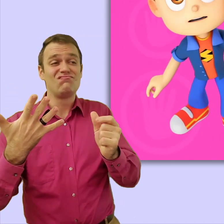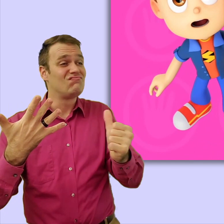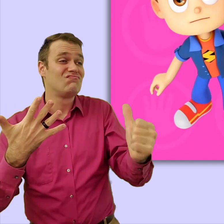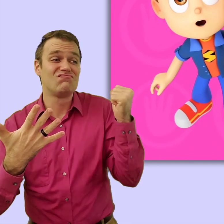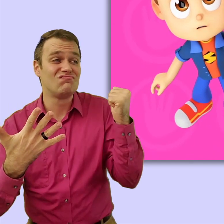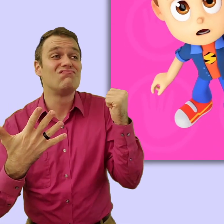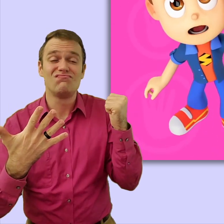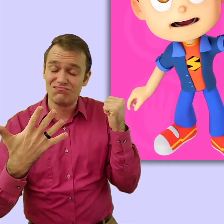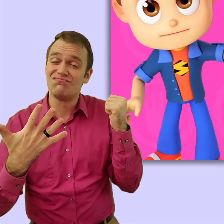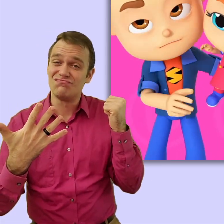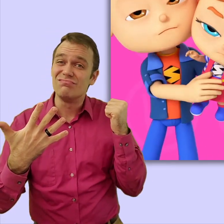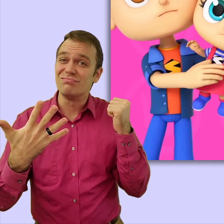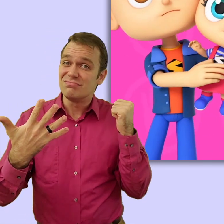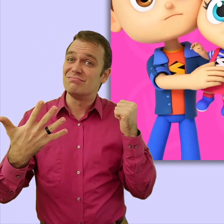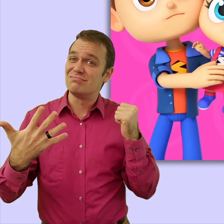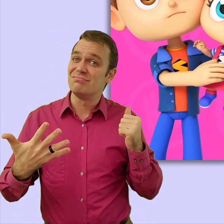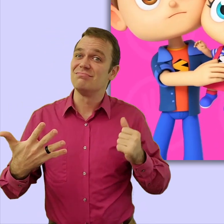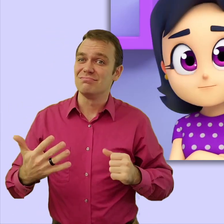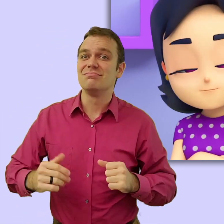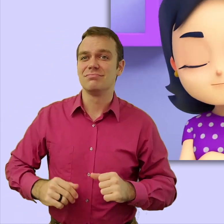no, not today.